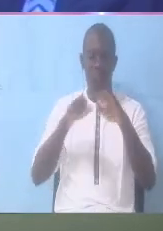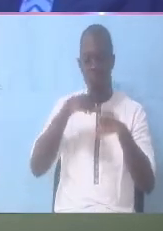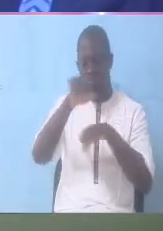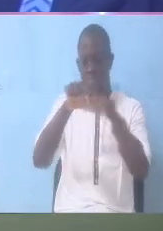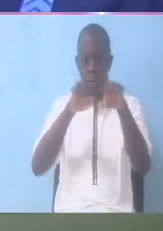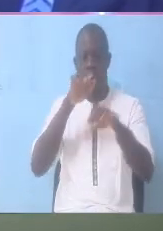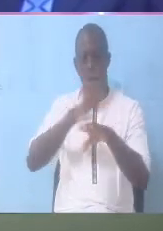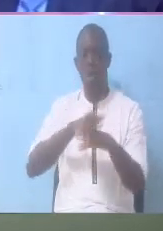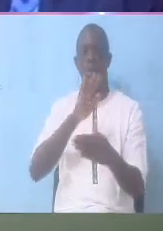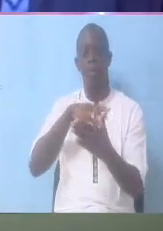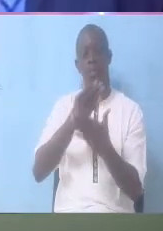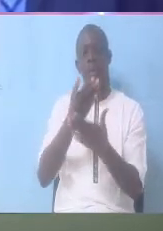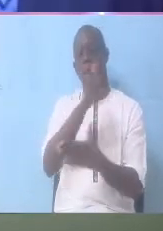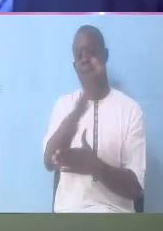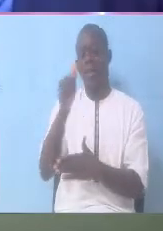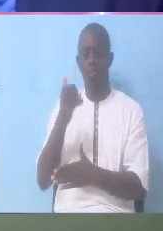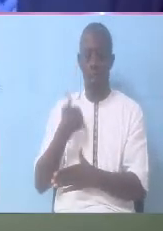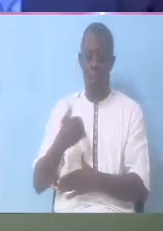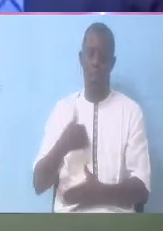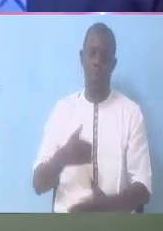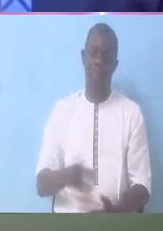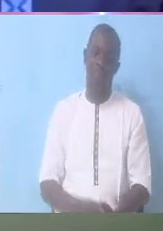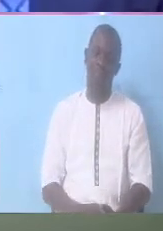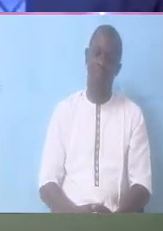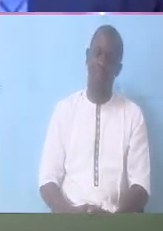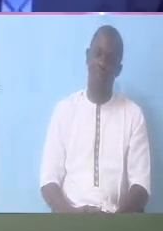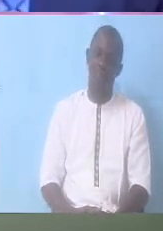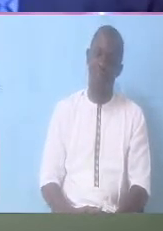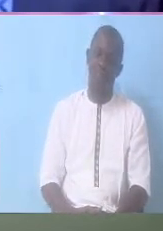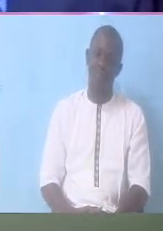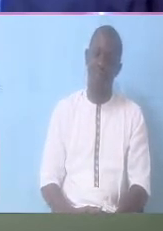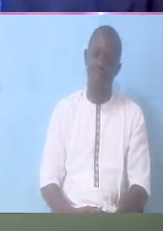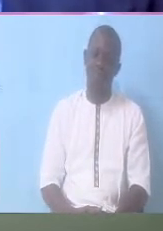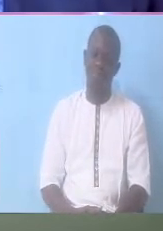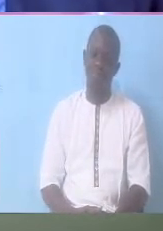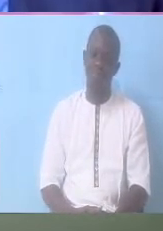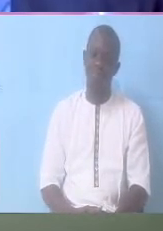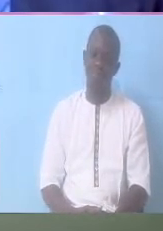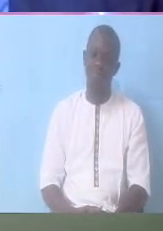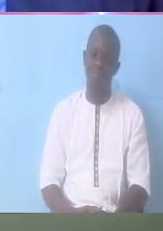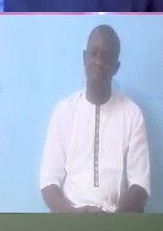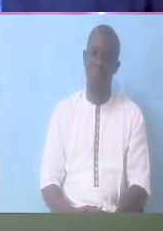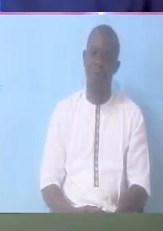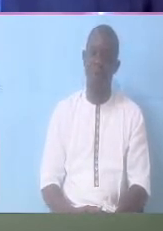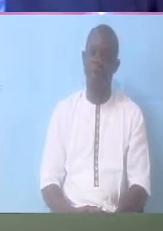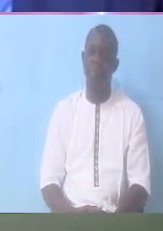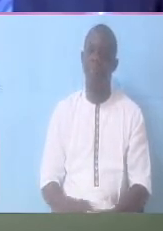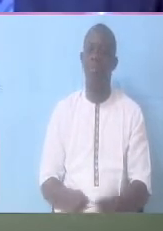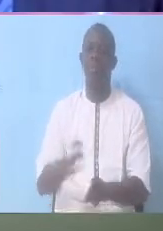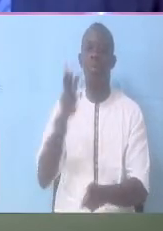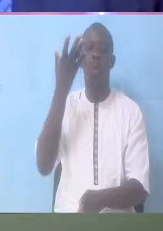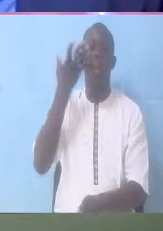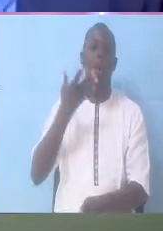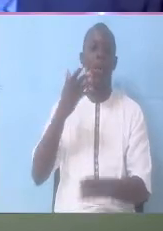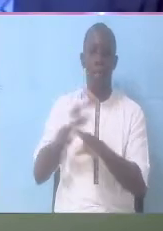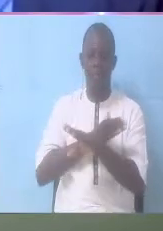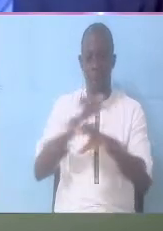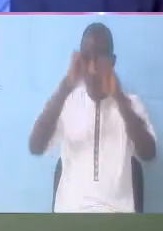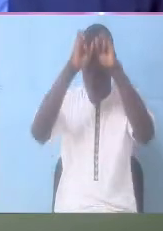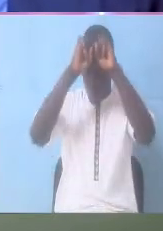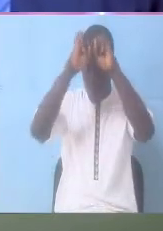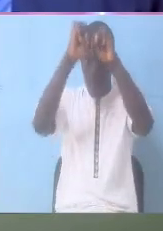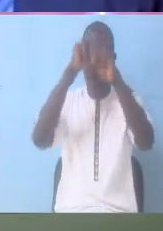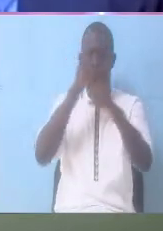madorong me yalon kanata ke kuyati tema wala nyimbe sabu. When the government issued a